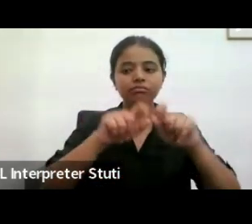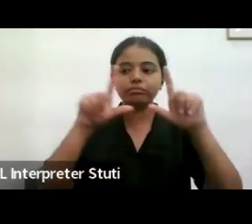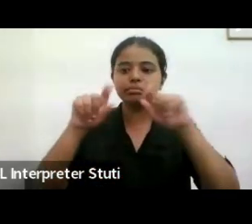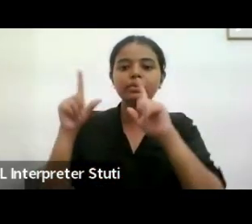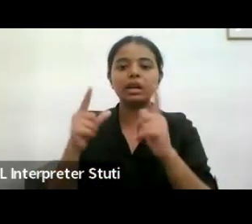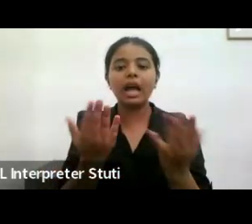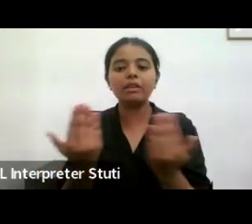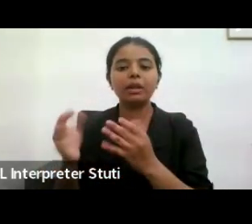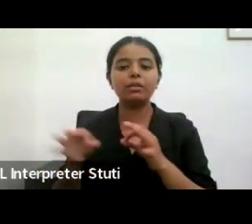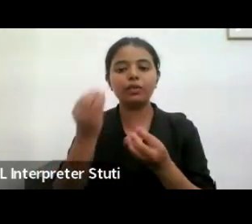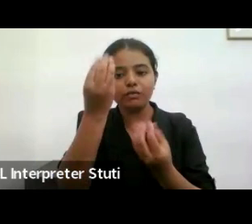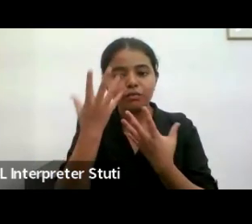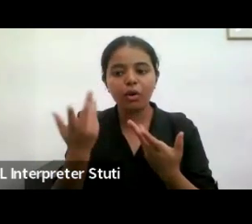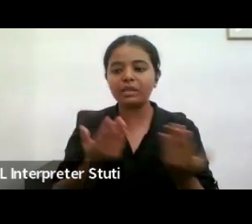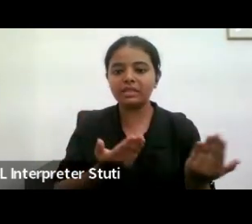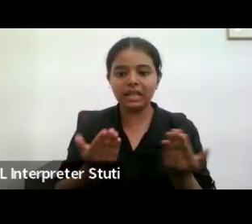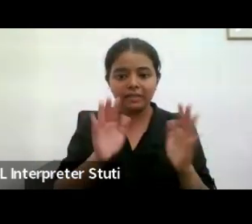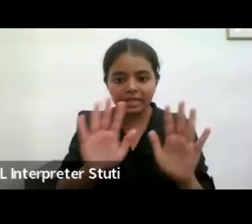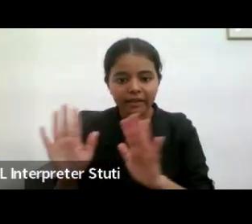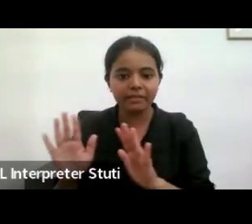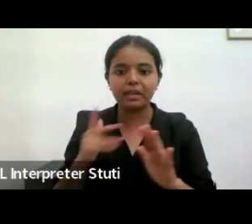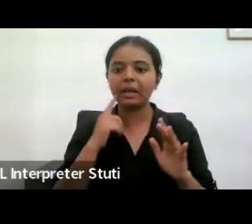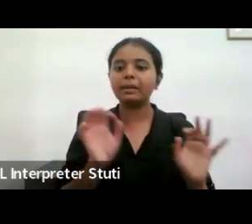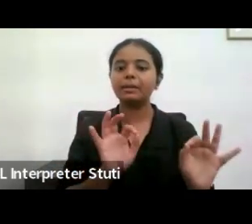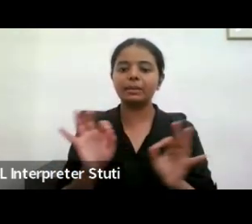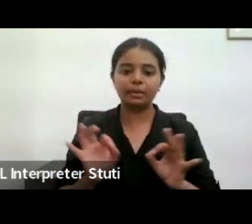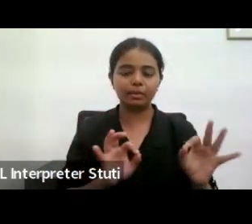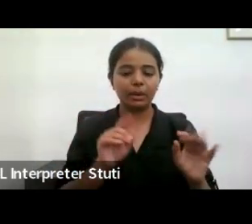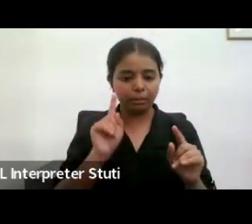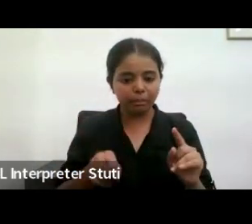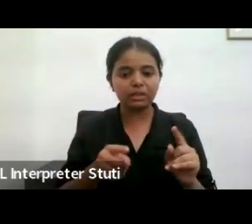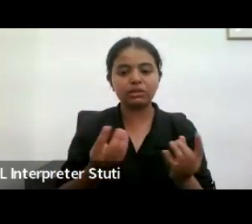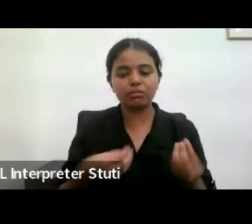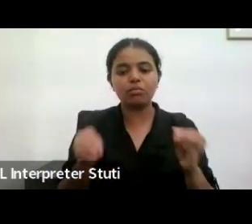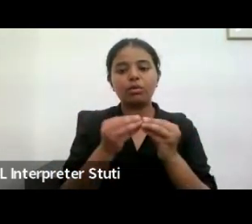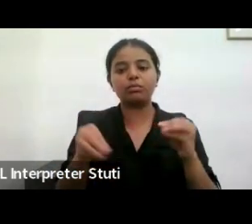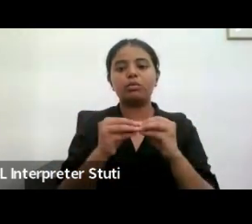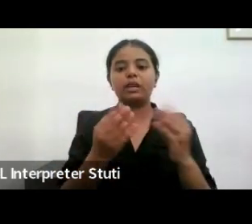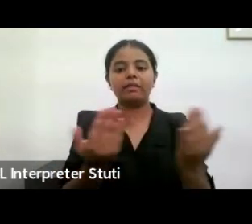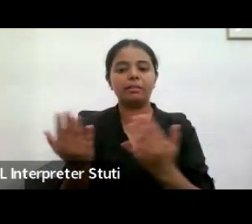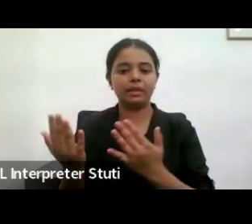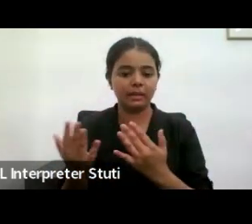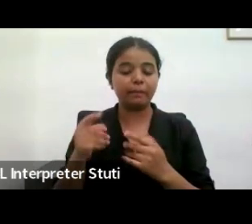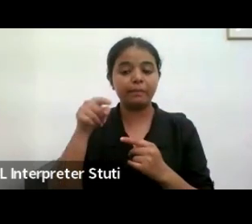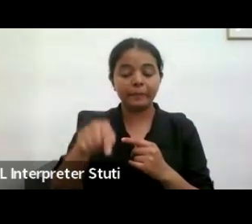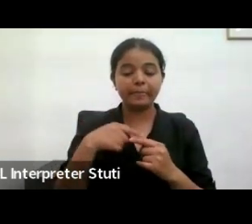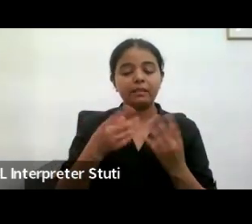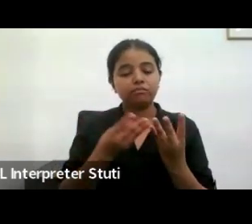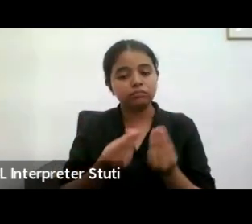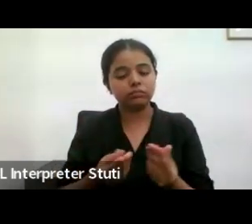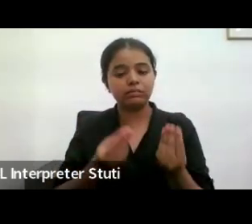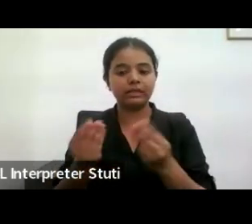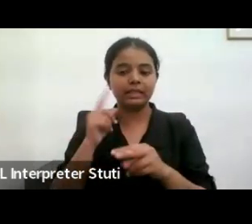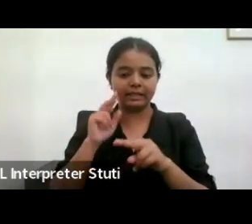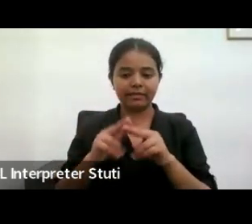look for services that will help her develop her abilities. And these things, when you spend a lot of time